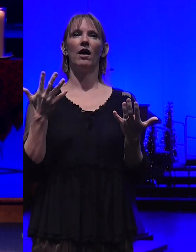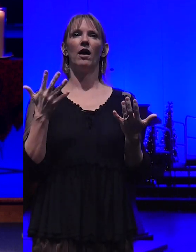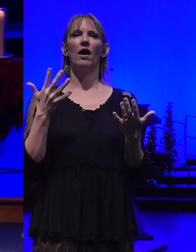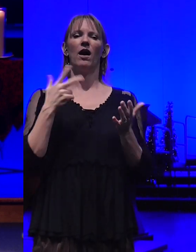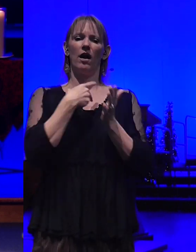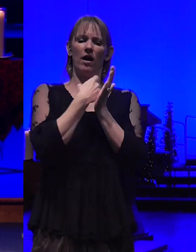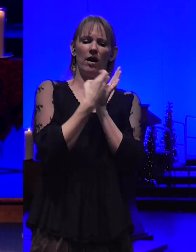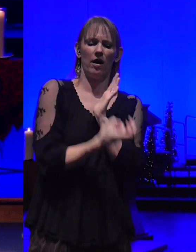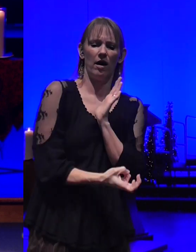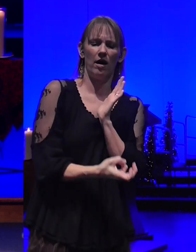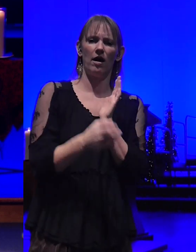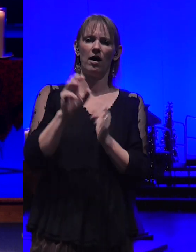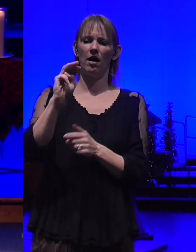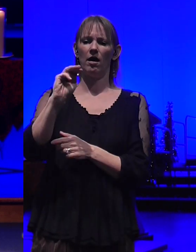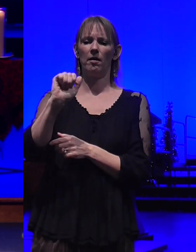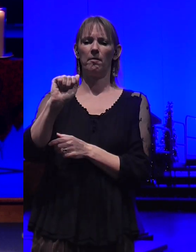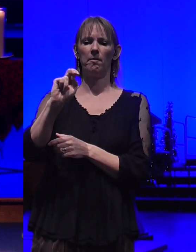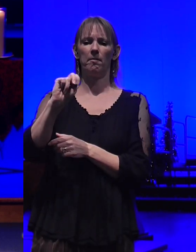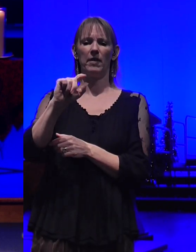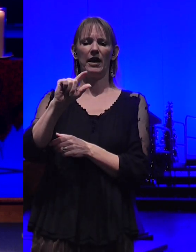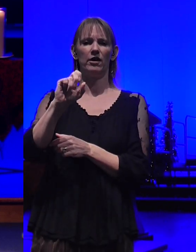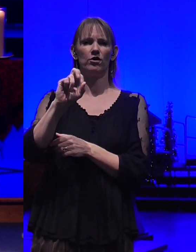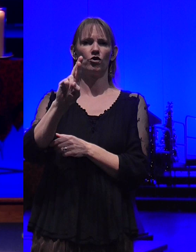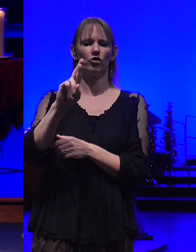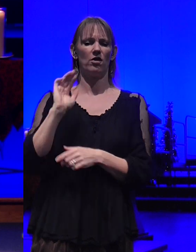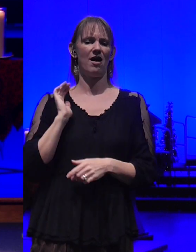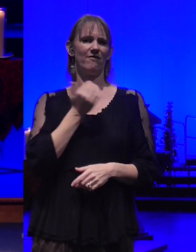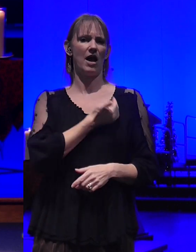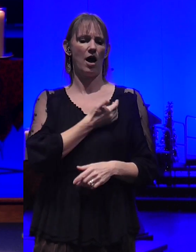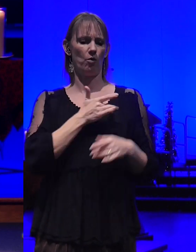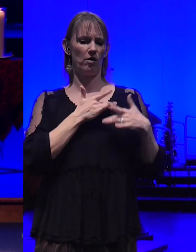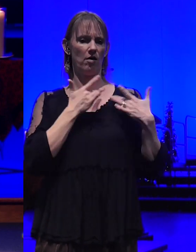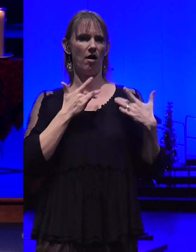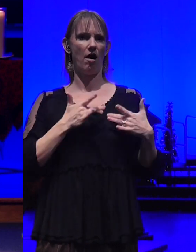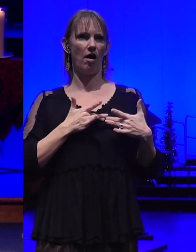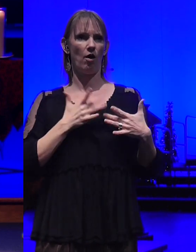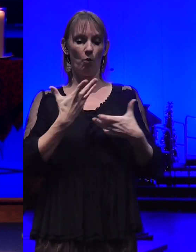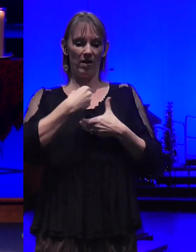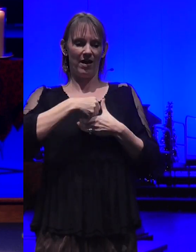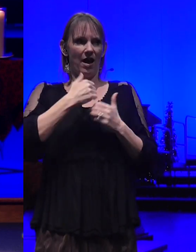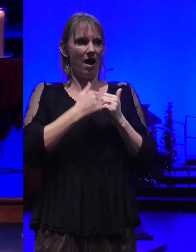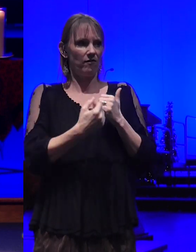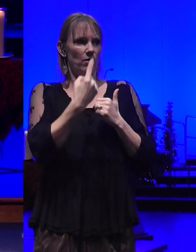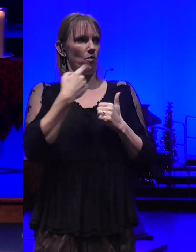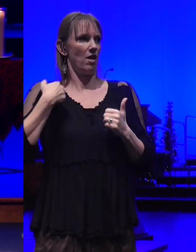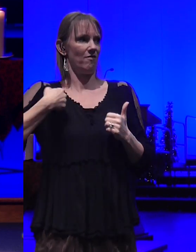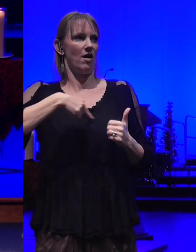manger of the heart in every one of us